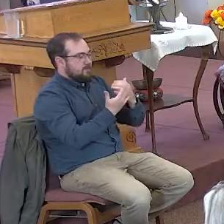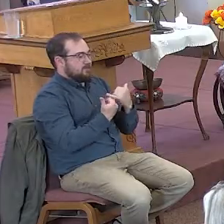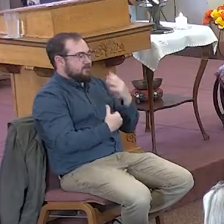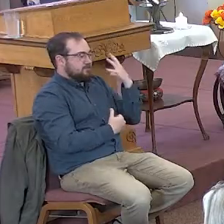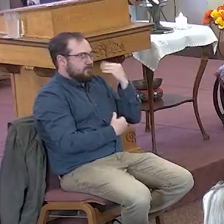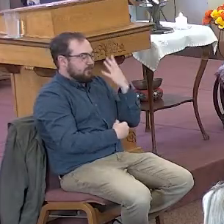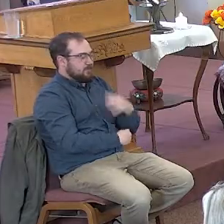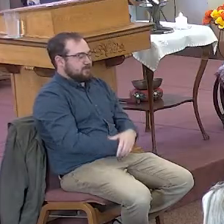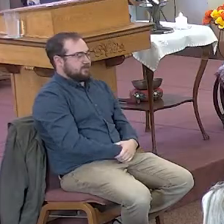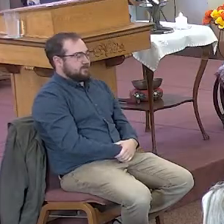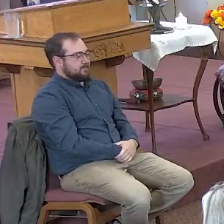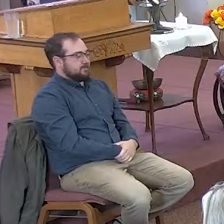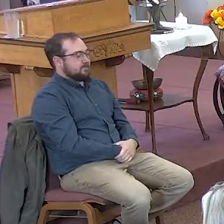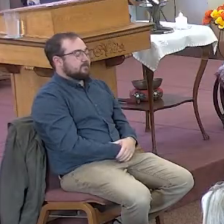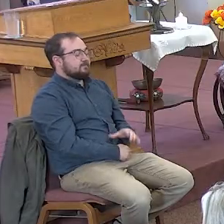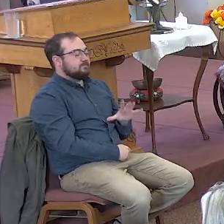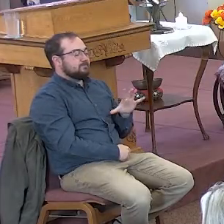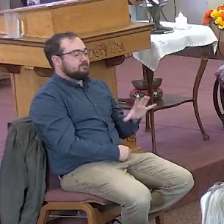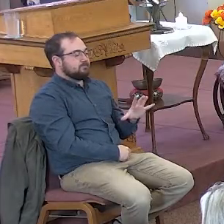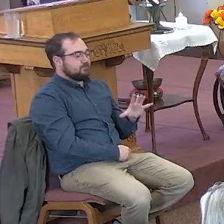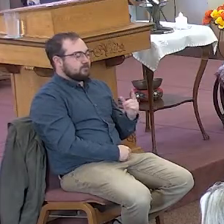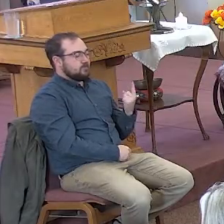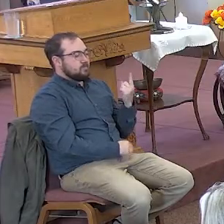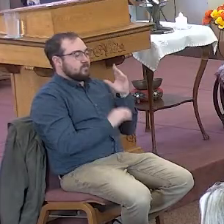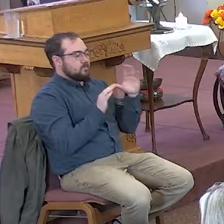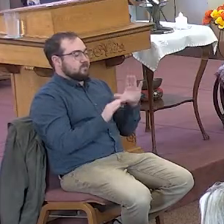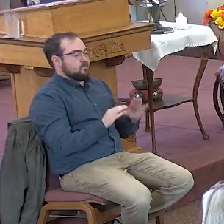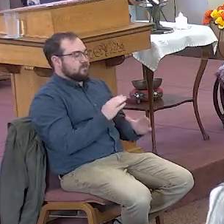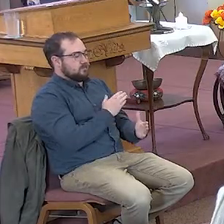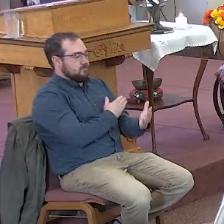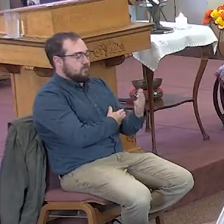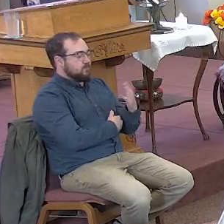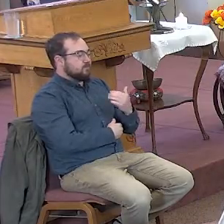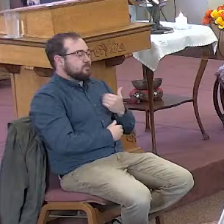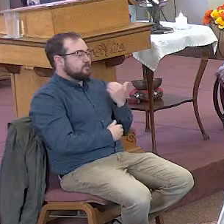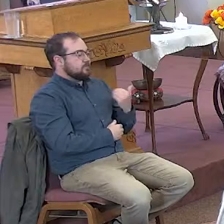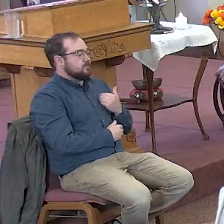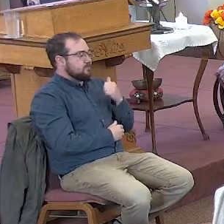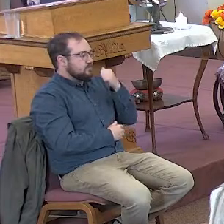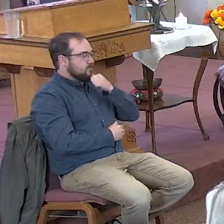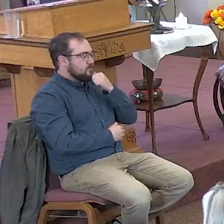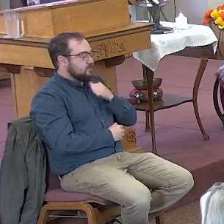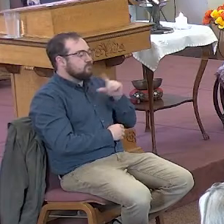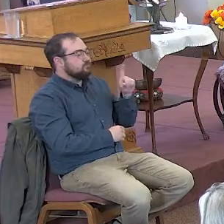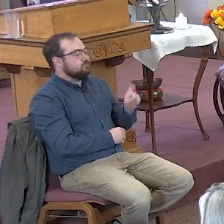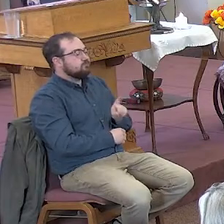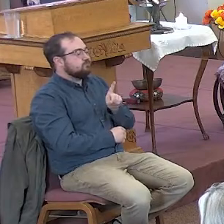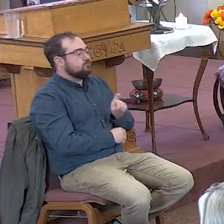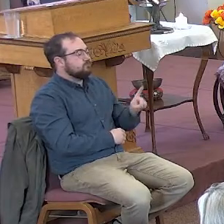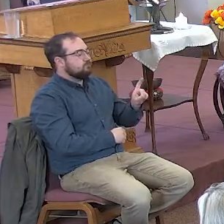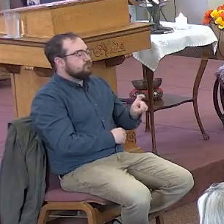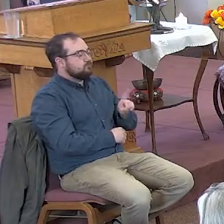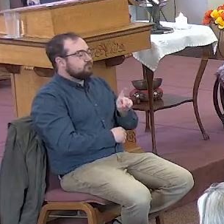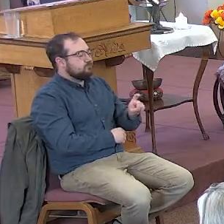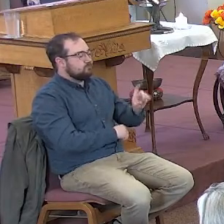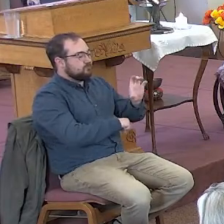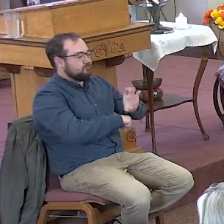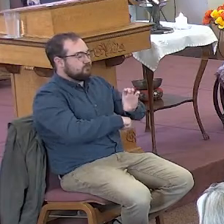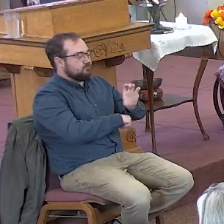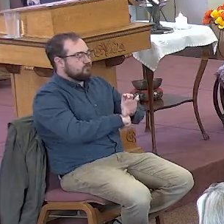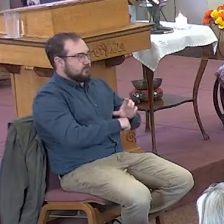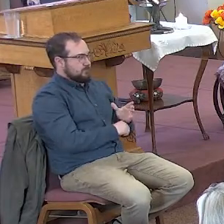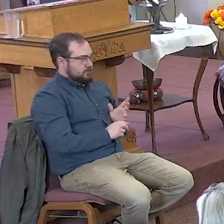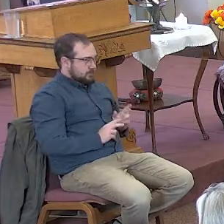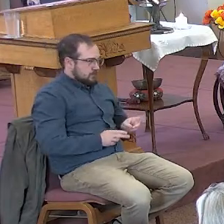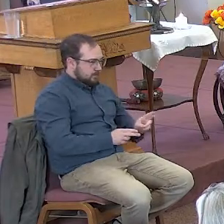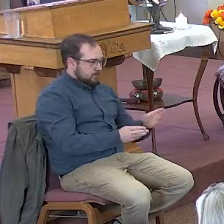beauty?" Well, one Sunday morning, a young girl was on her way to church. Her family was rushing because they wanted